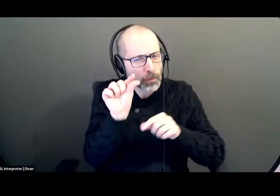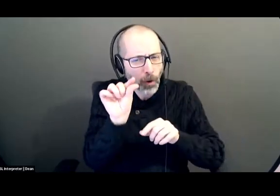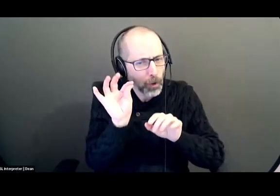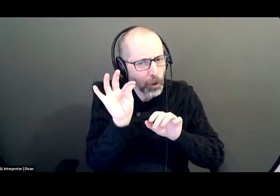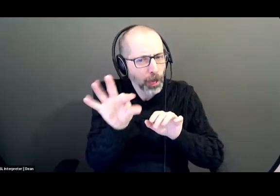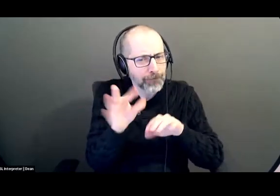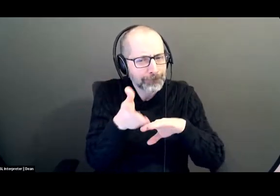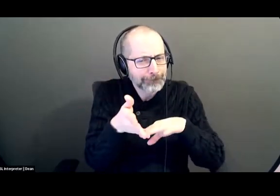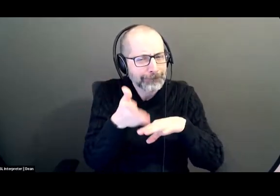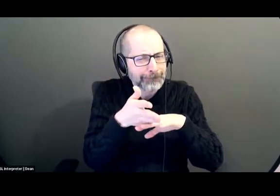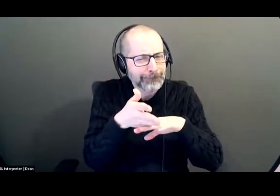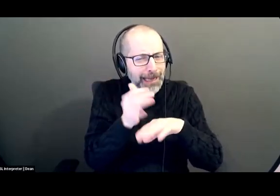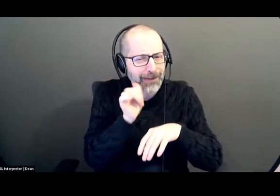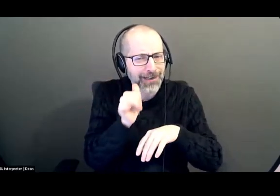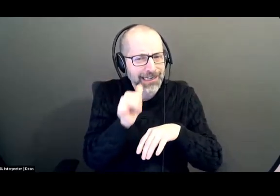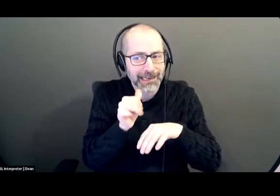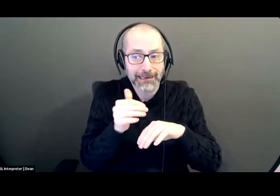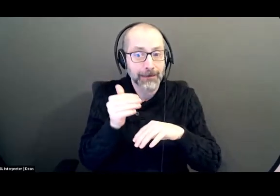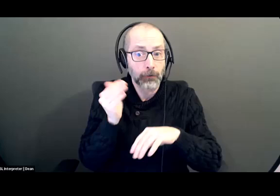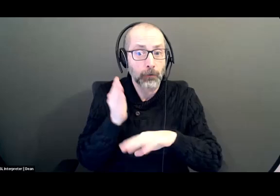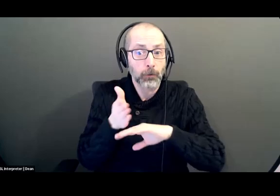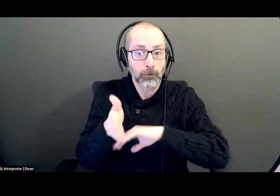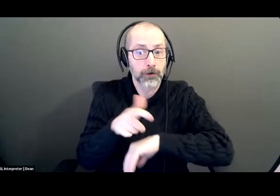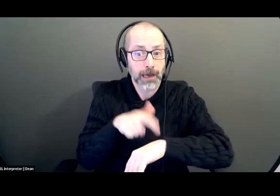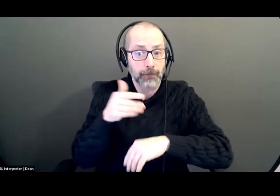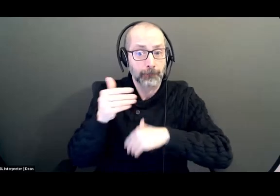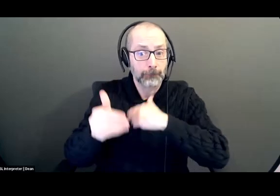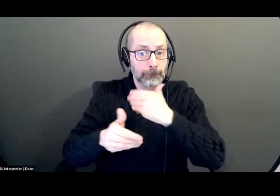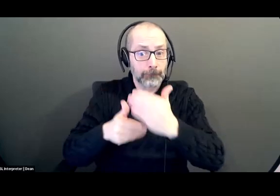to do today? So those are some of my thoughts. Thank you, Brady.